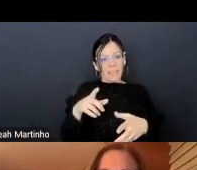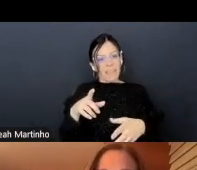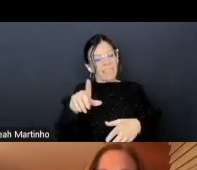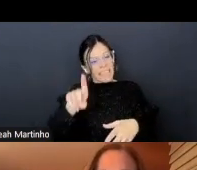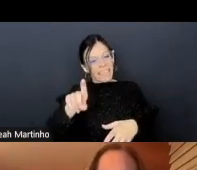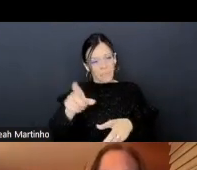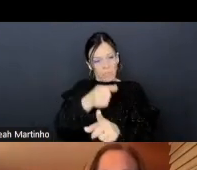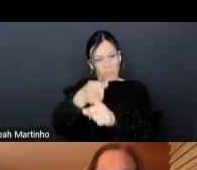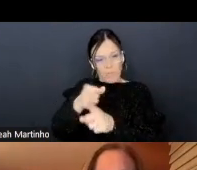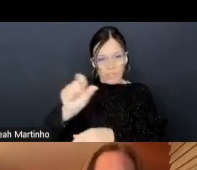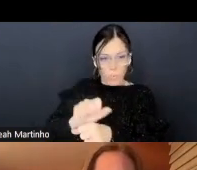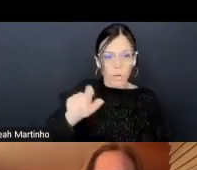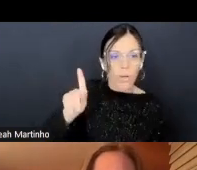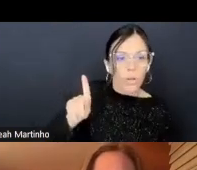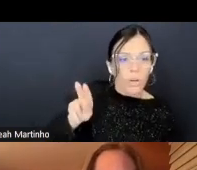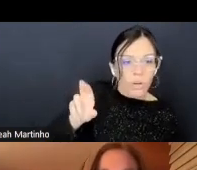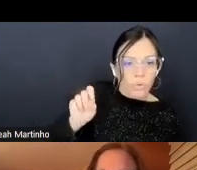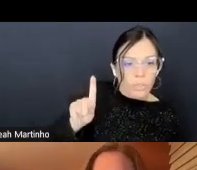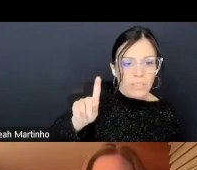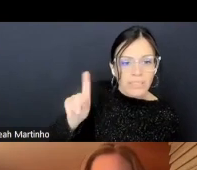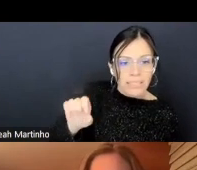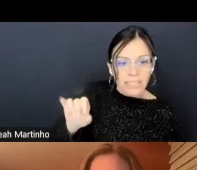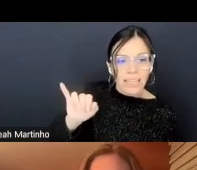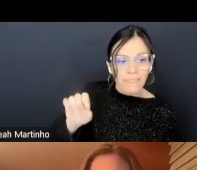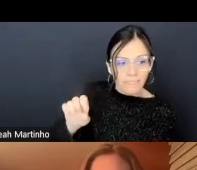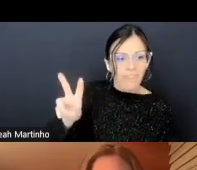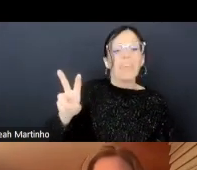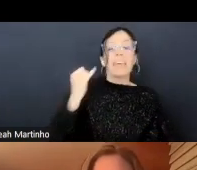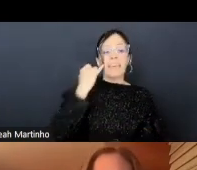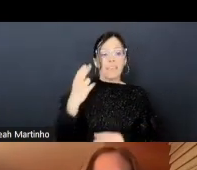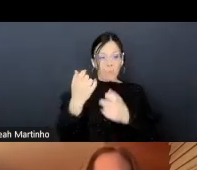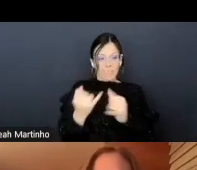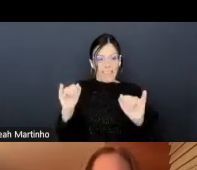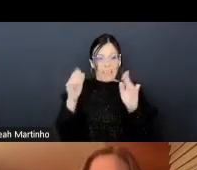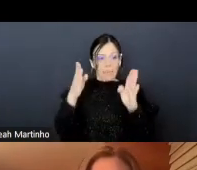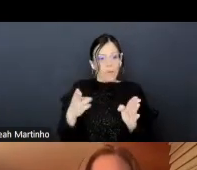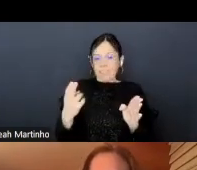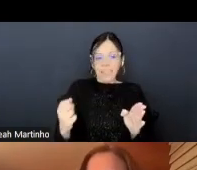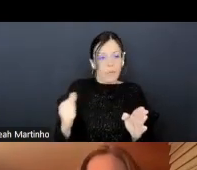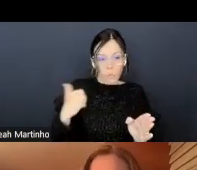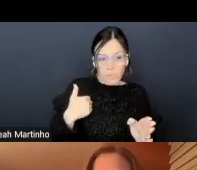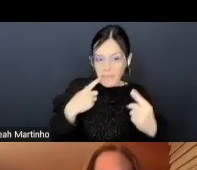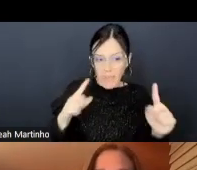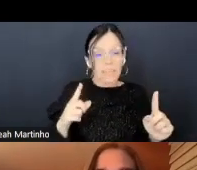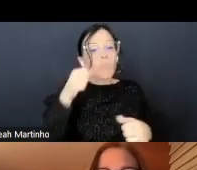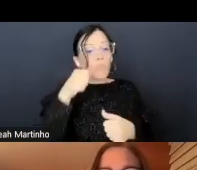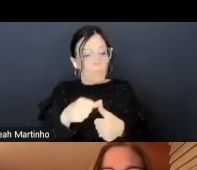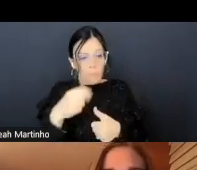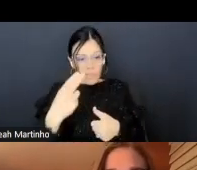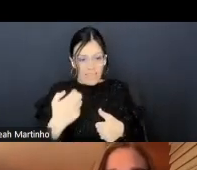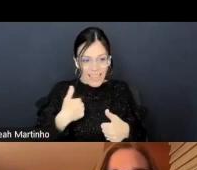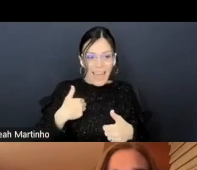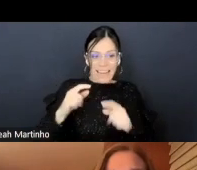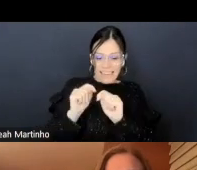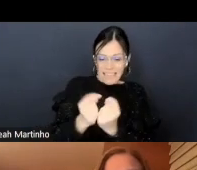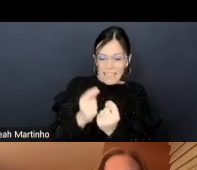he were an independently employed person i don't think he would have been as effective he had a team of advisors to help